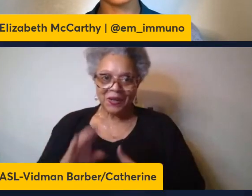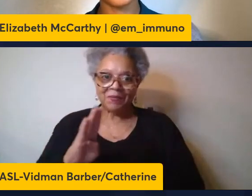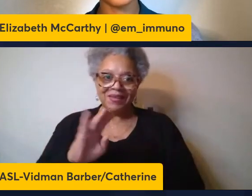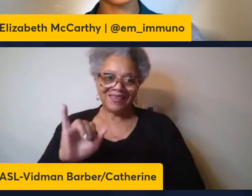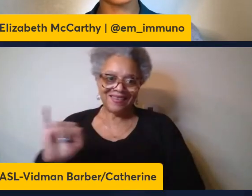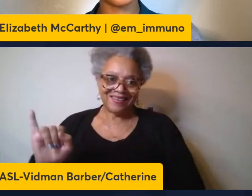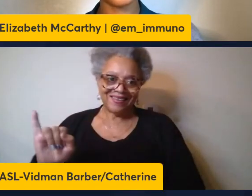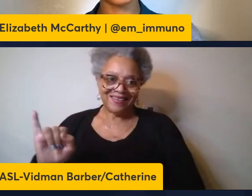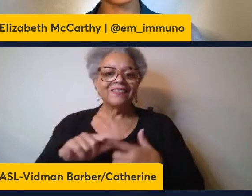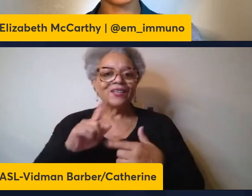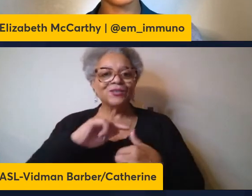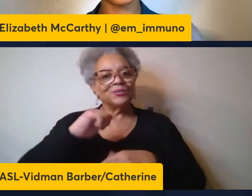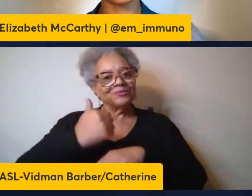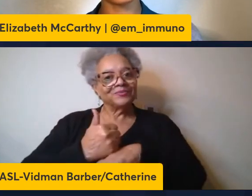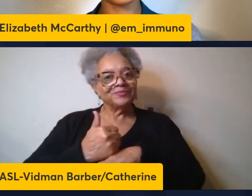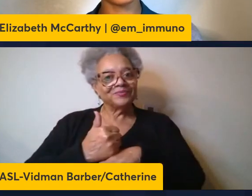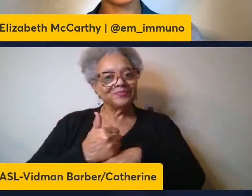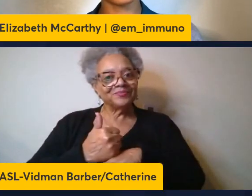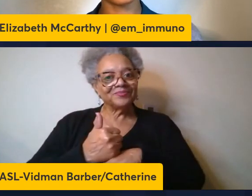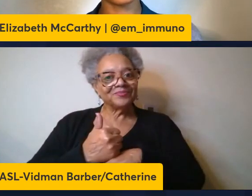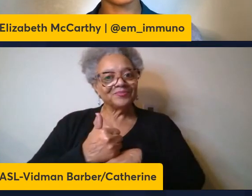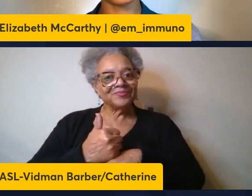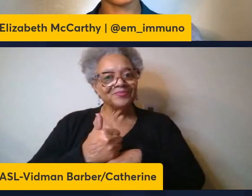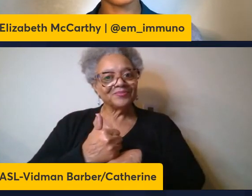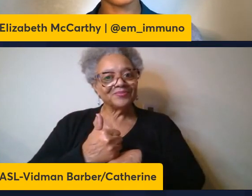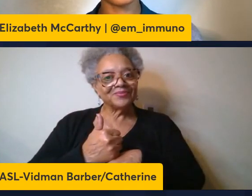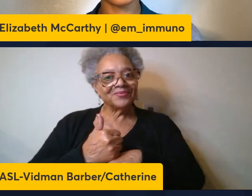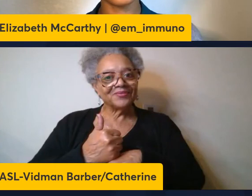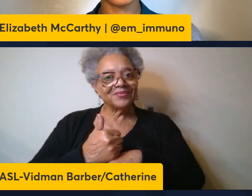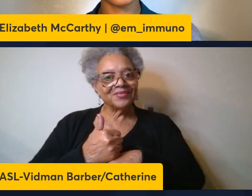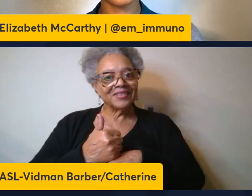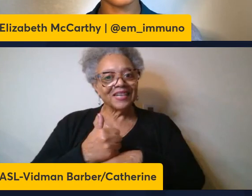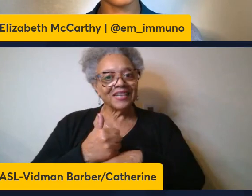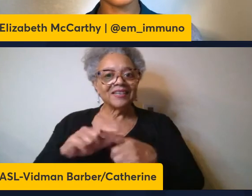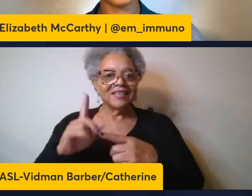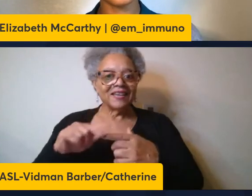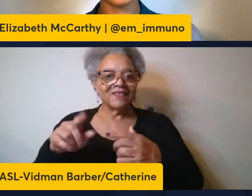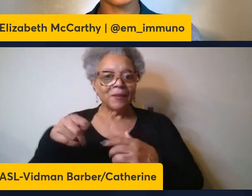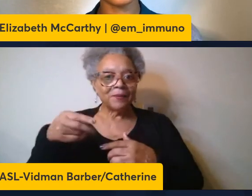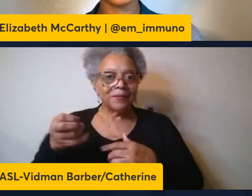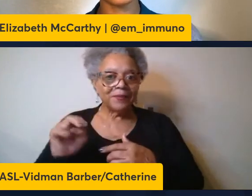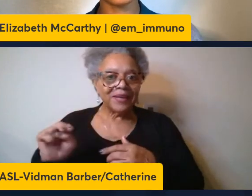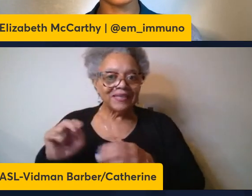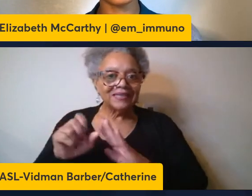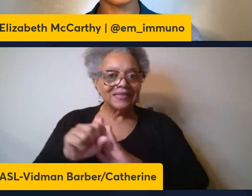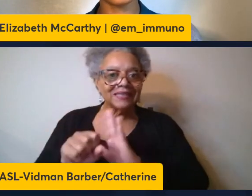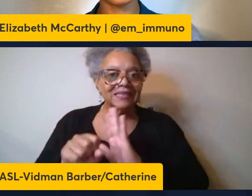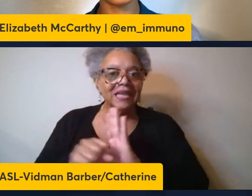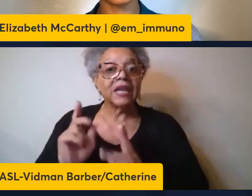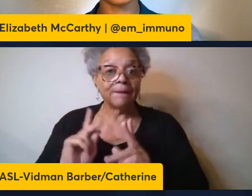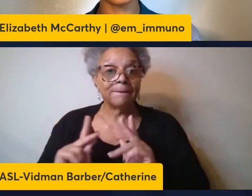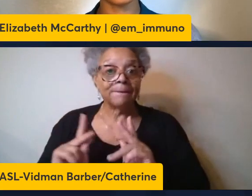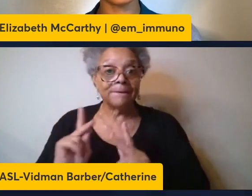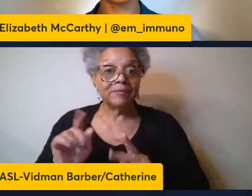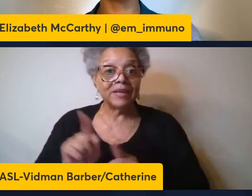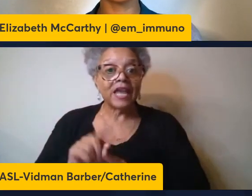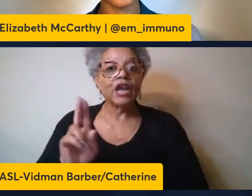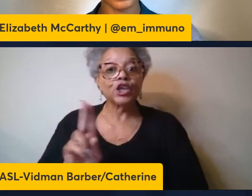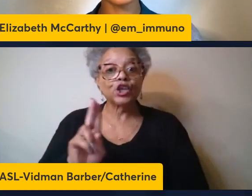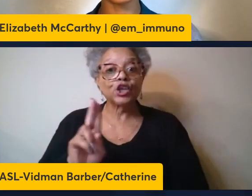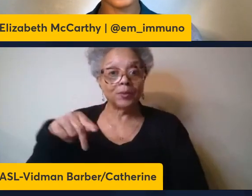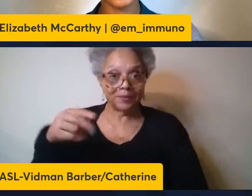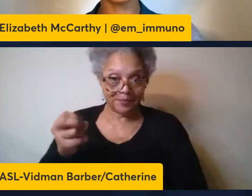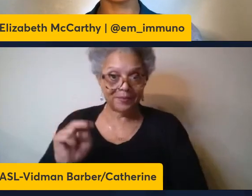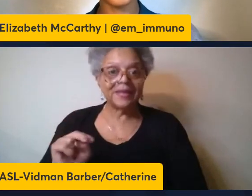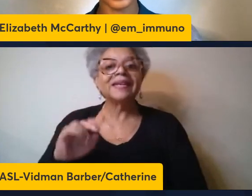You're setting up do you call it Penn, like Penn State? Is that? Yeah, people at UPenn, at Penn call